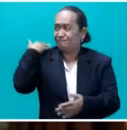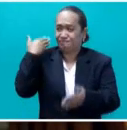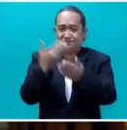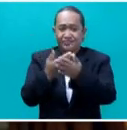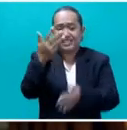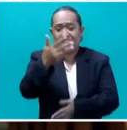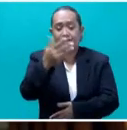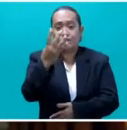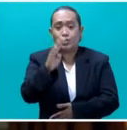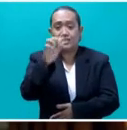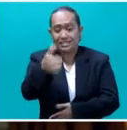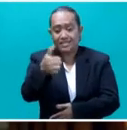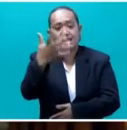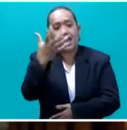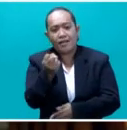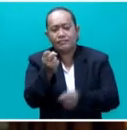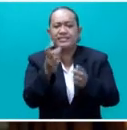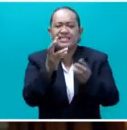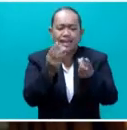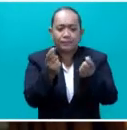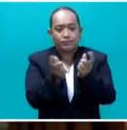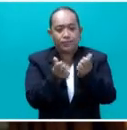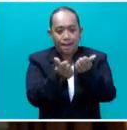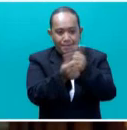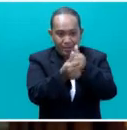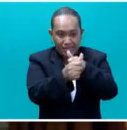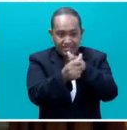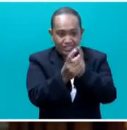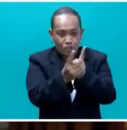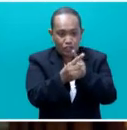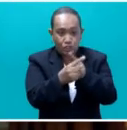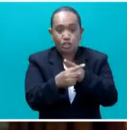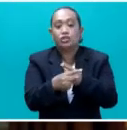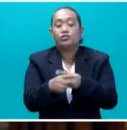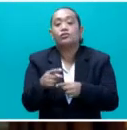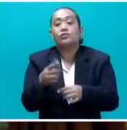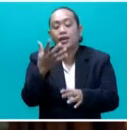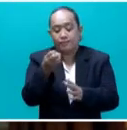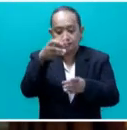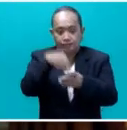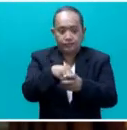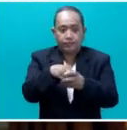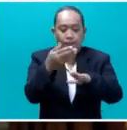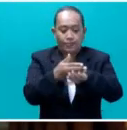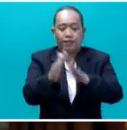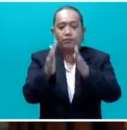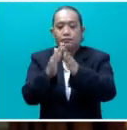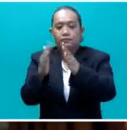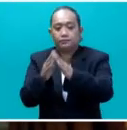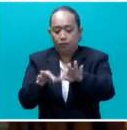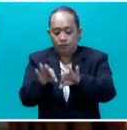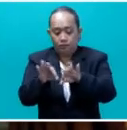minor amendments made to these acts, particularly to the definitions and inclusion of new town planning areas under the